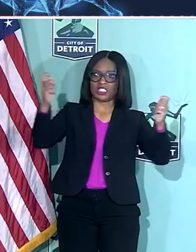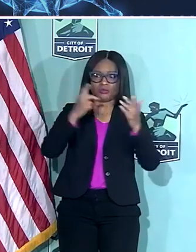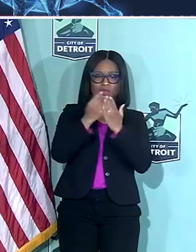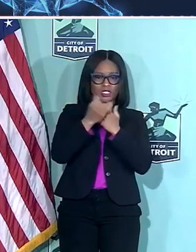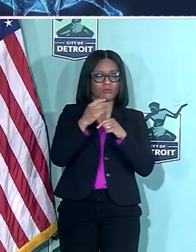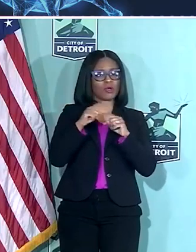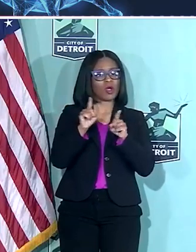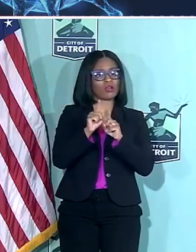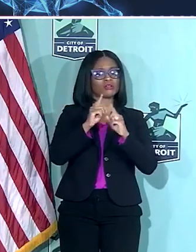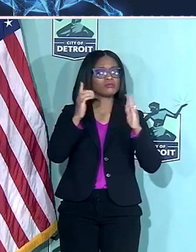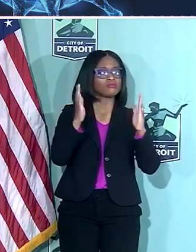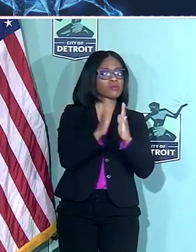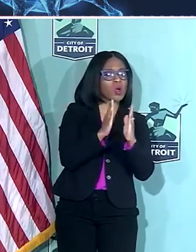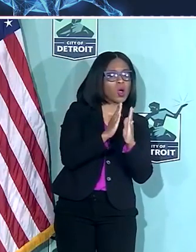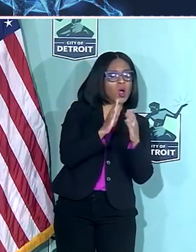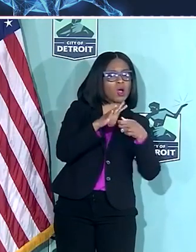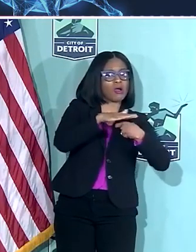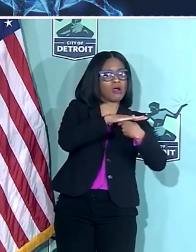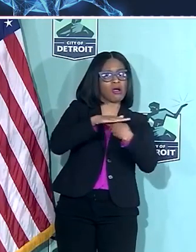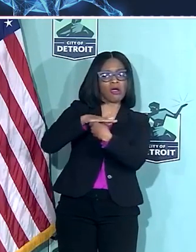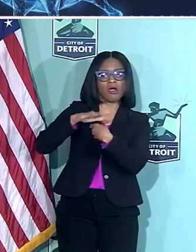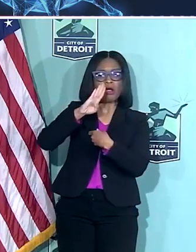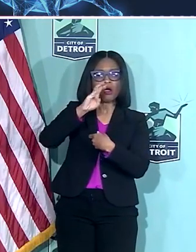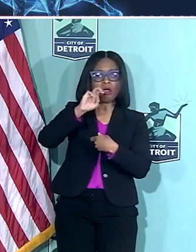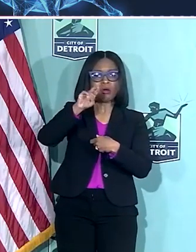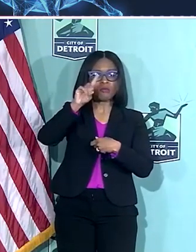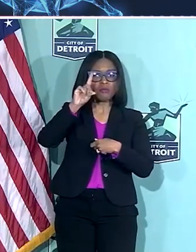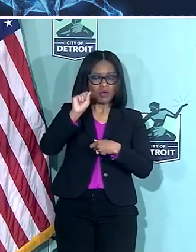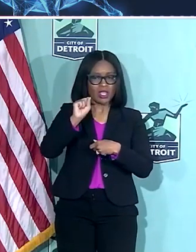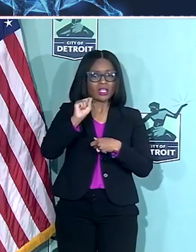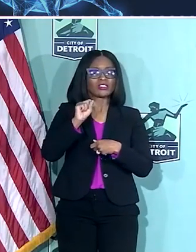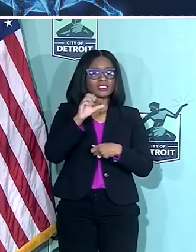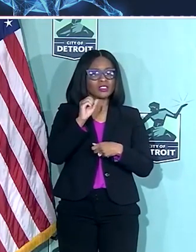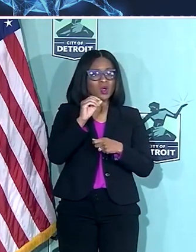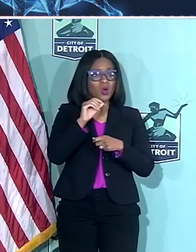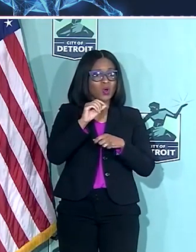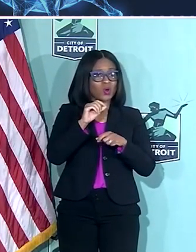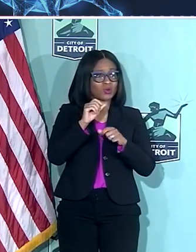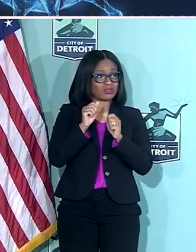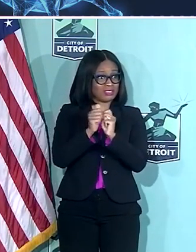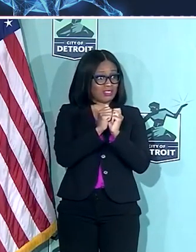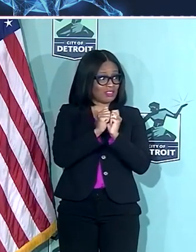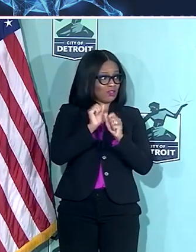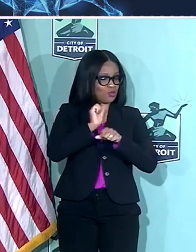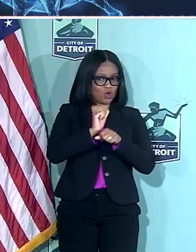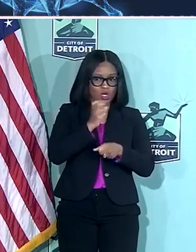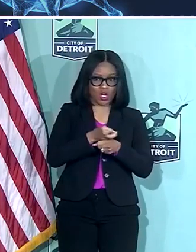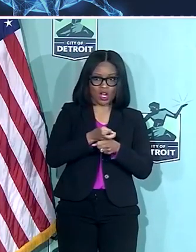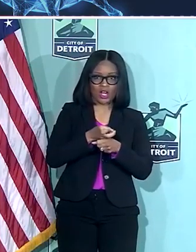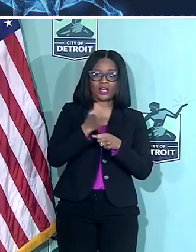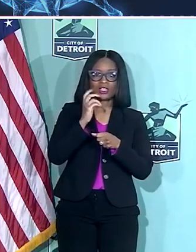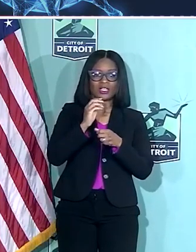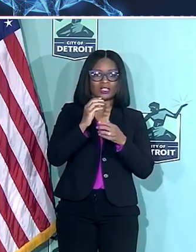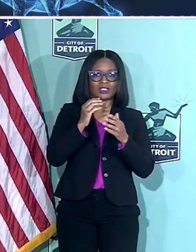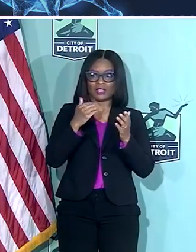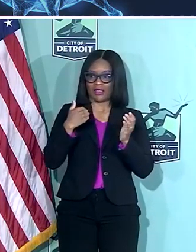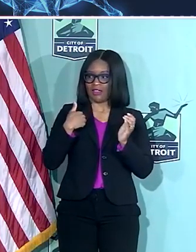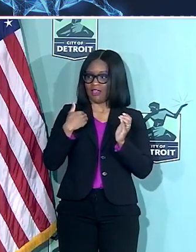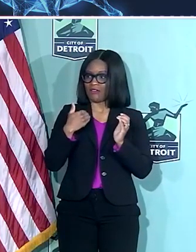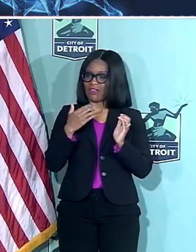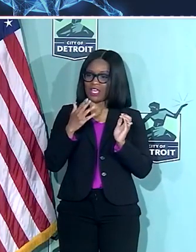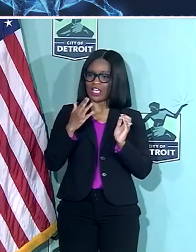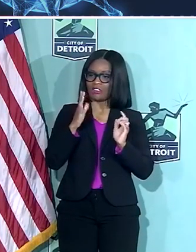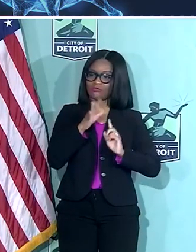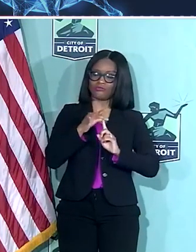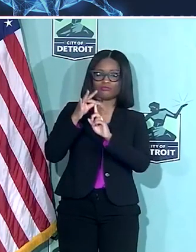small local brands located right next door. I think together we've all worked hard. We've created a uniquely Detroit feel to downtown Detroit,